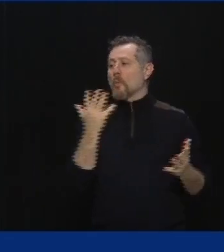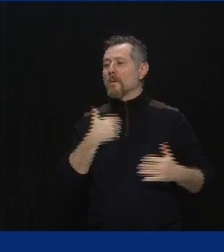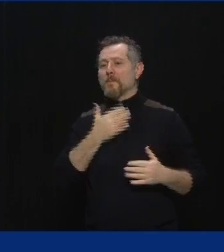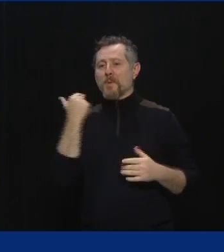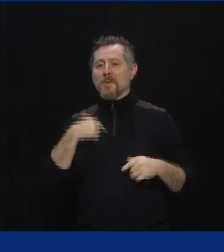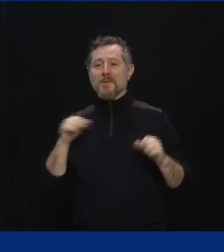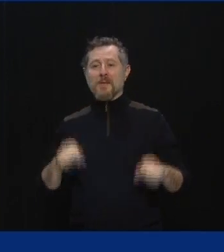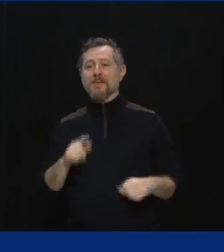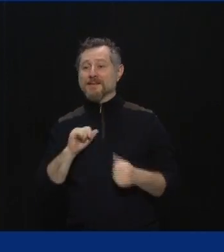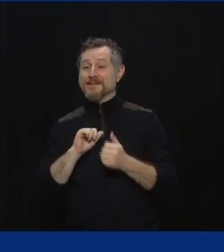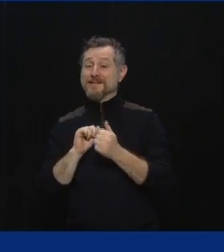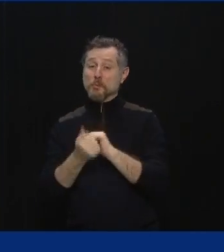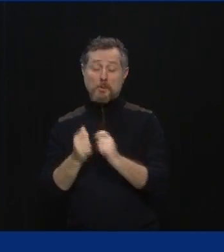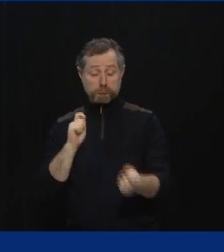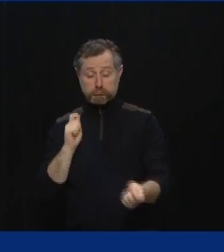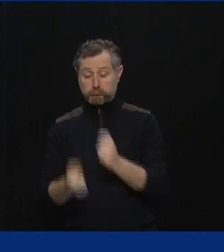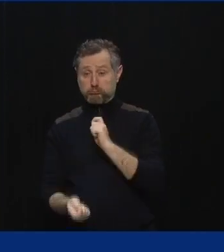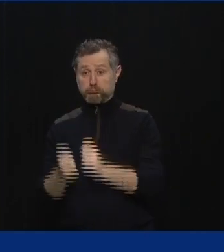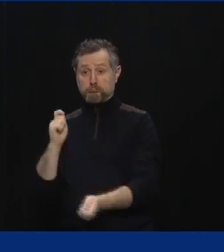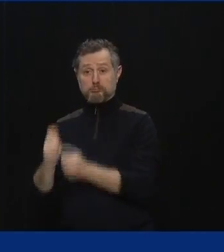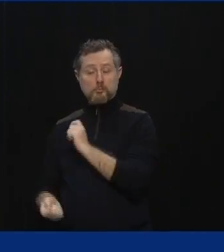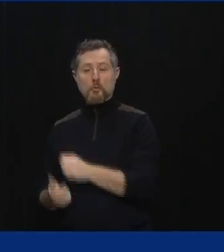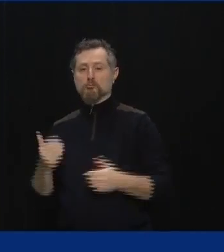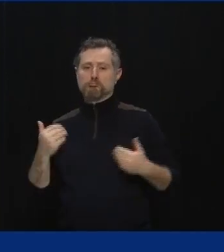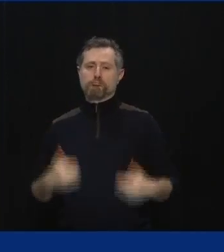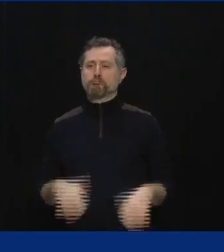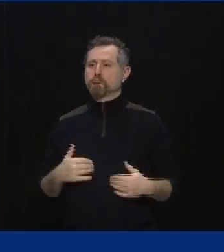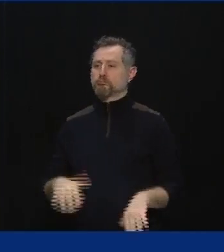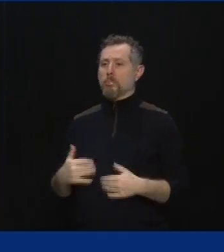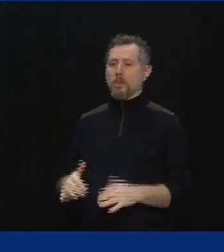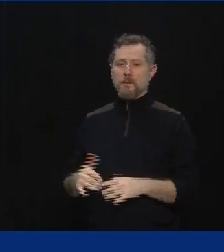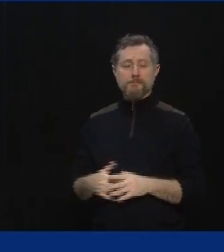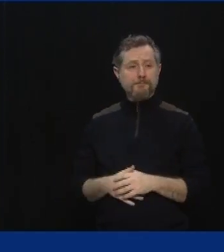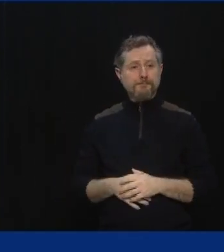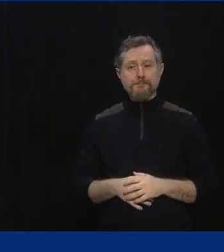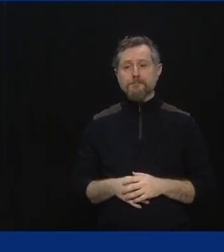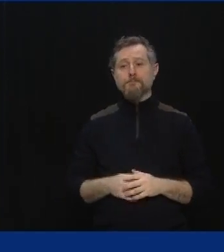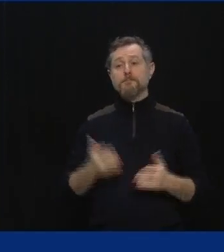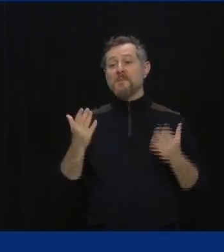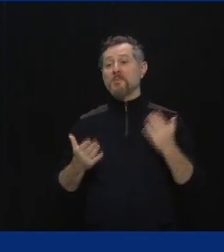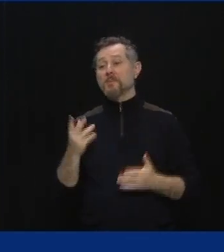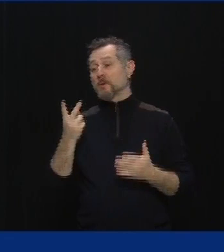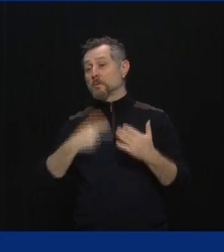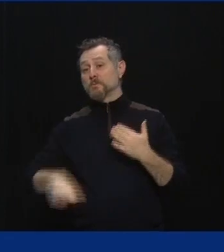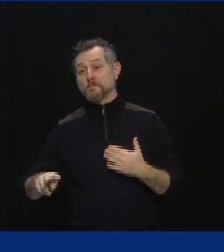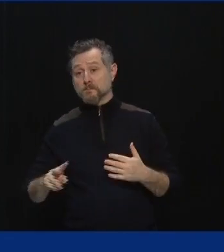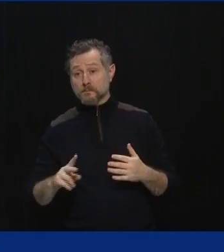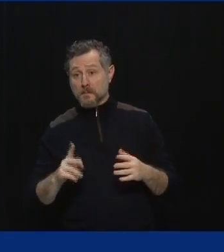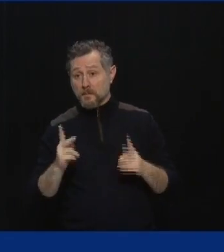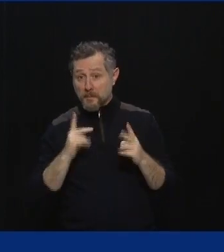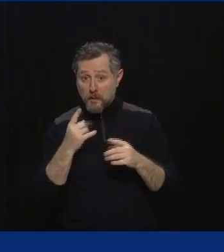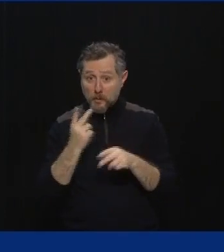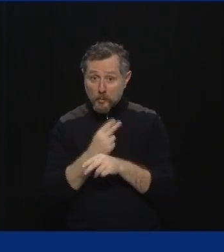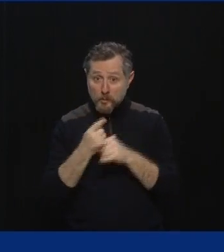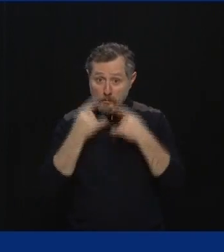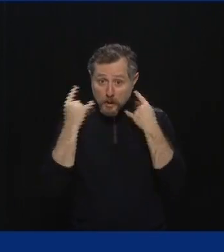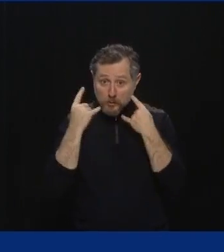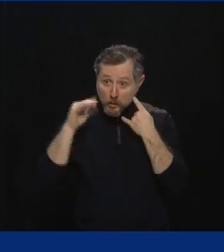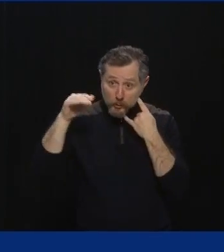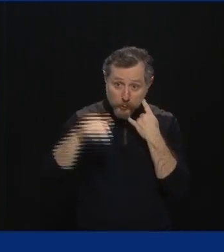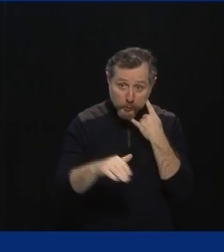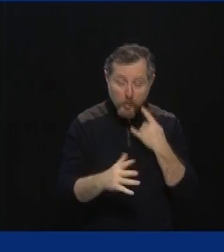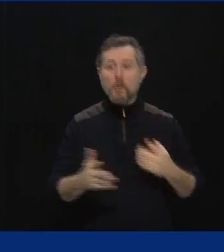evolving situation. This could be a much better scenario in 2 weeks if people wear the mask and get vaccinated.